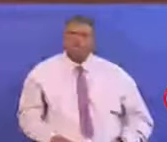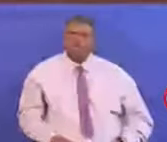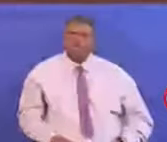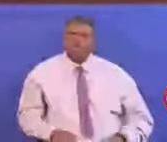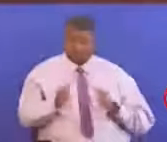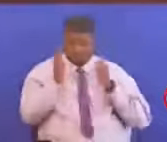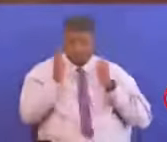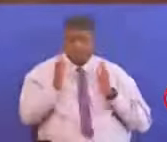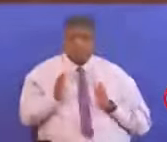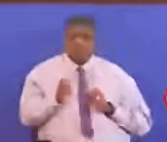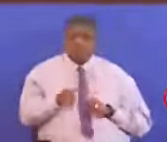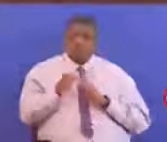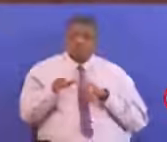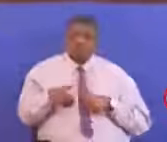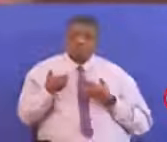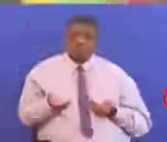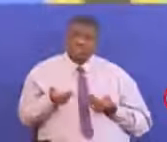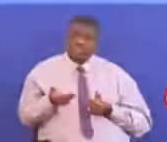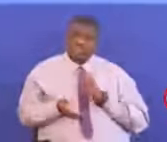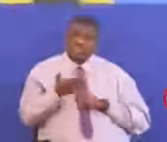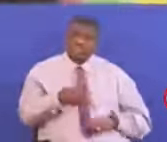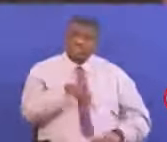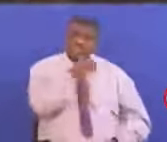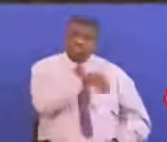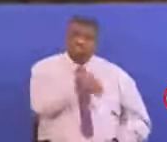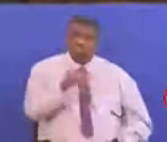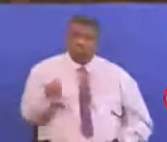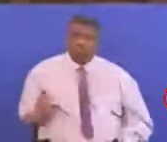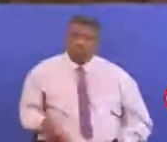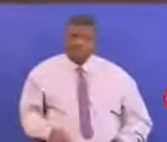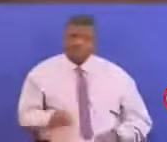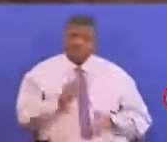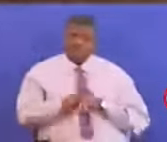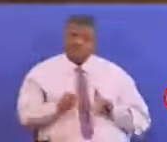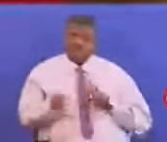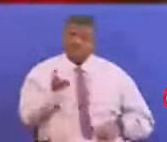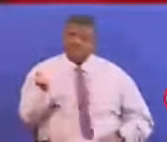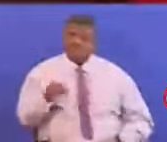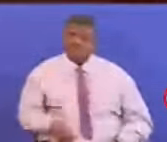Waheshimiwa wabunge, sasa tunaanza zoezi la kupiga kura. Katibu,